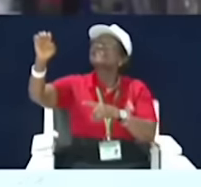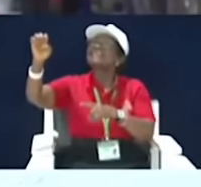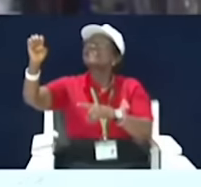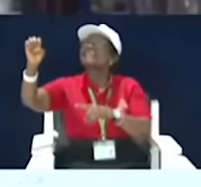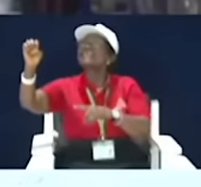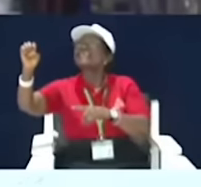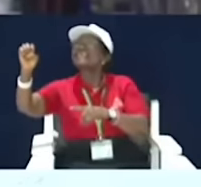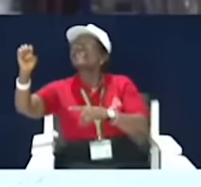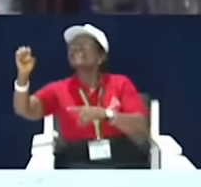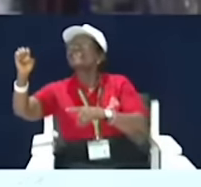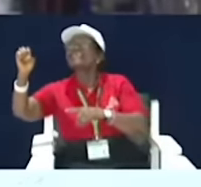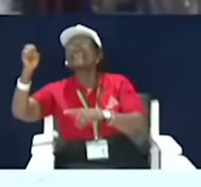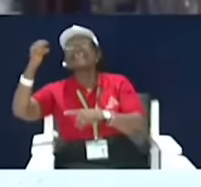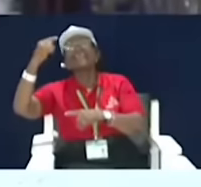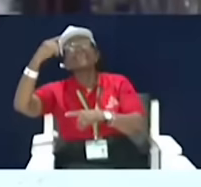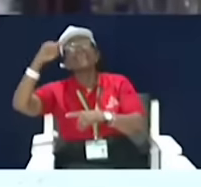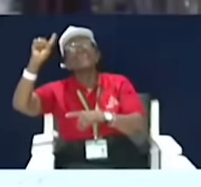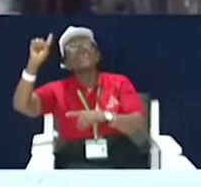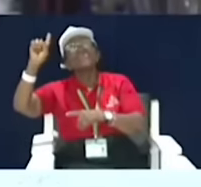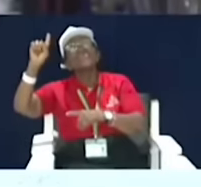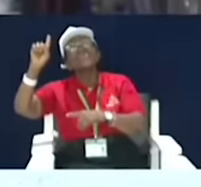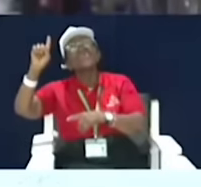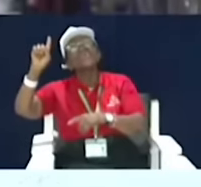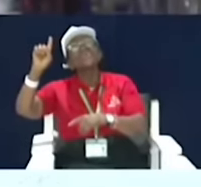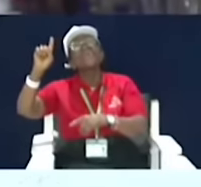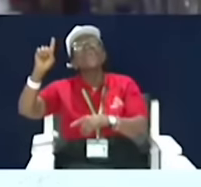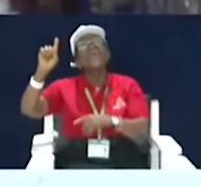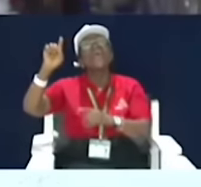Galilee, of Galilee.